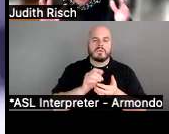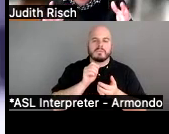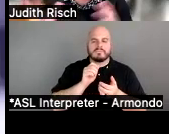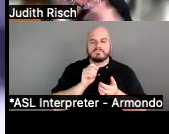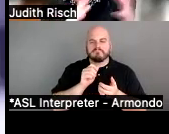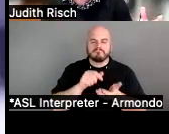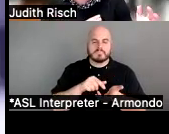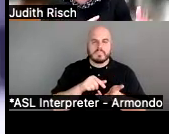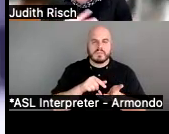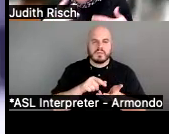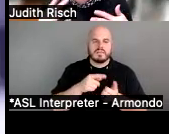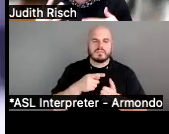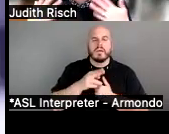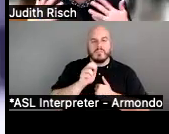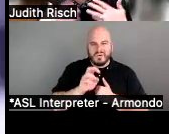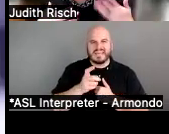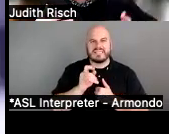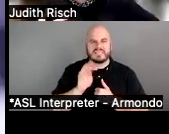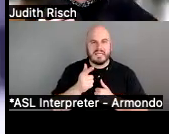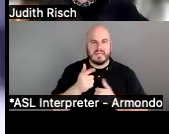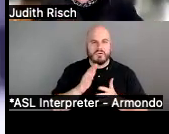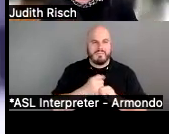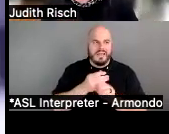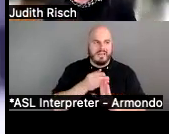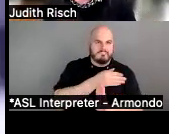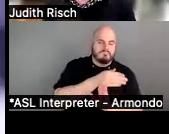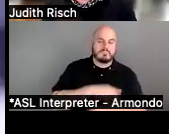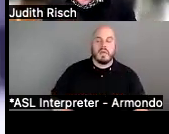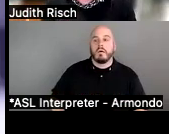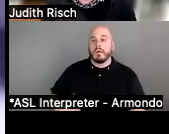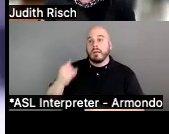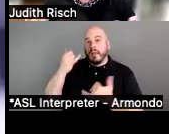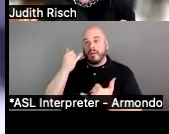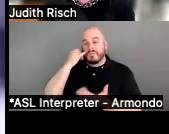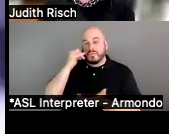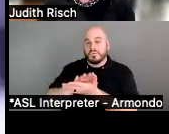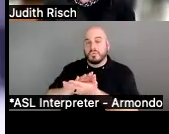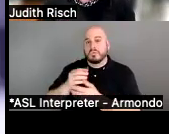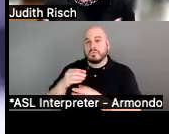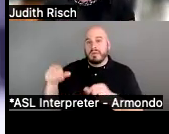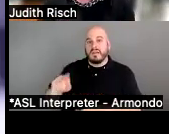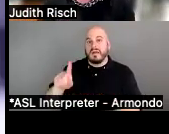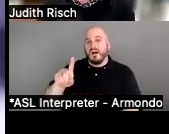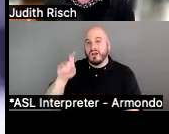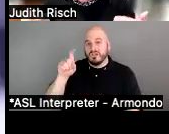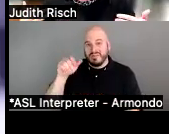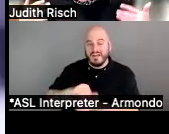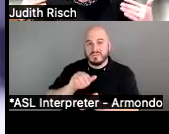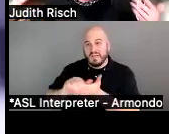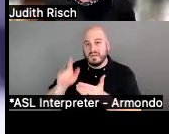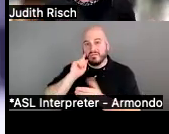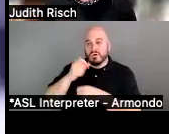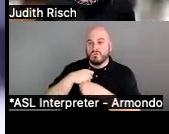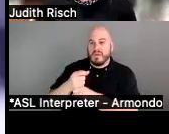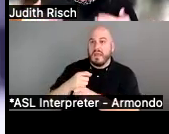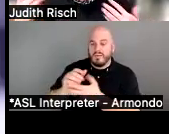that would be a pre-existing. Now, if your school spent, $100,000 this year and created an amazing video to show parents